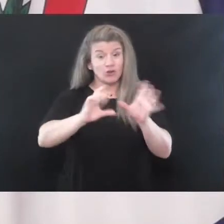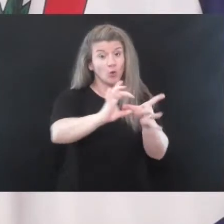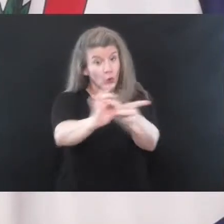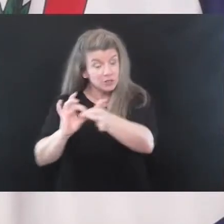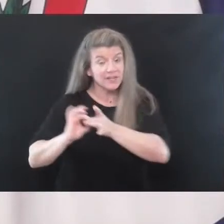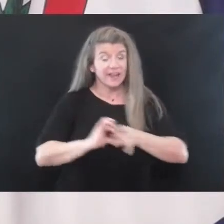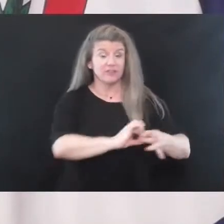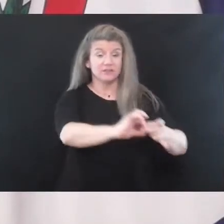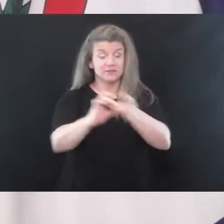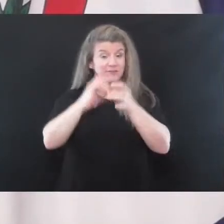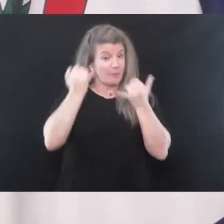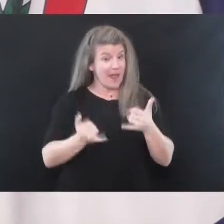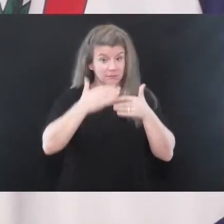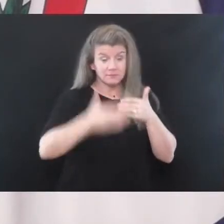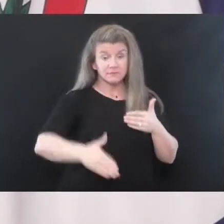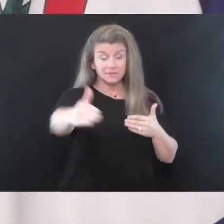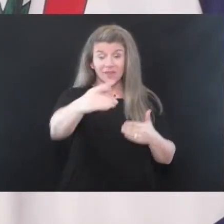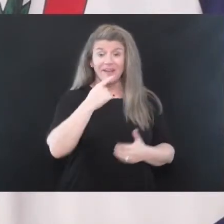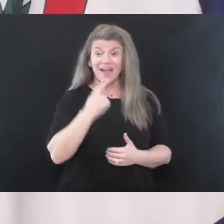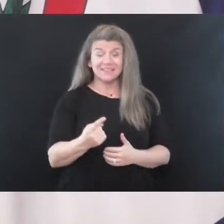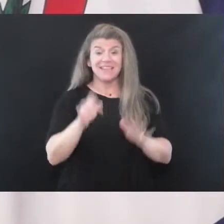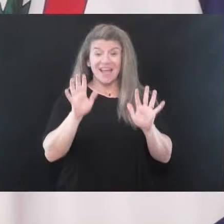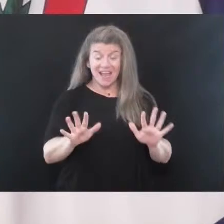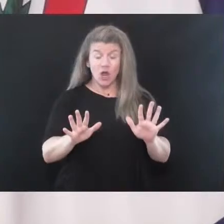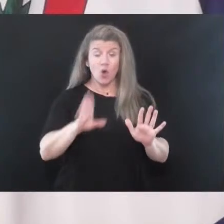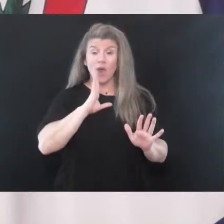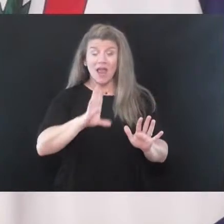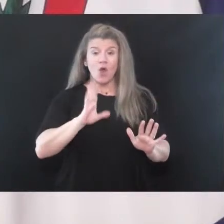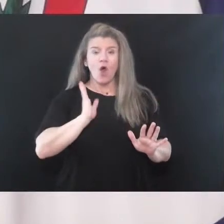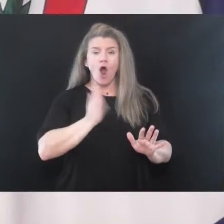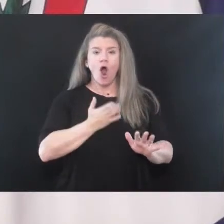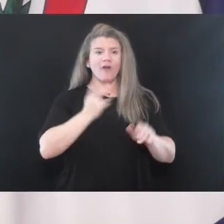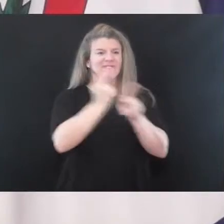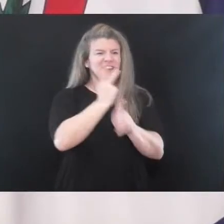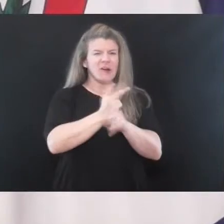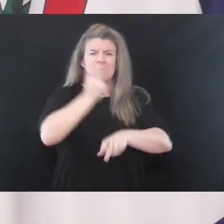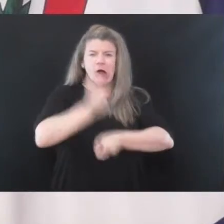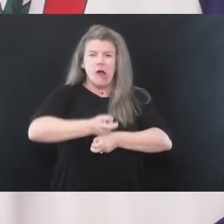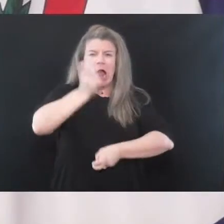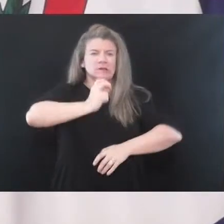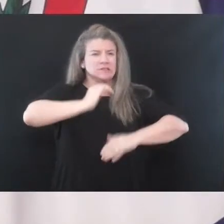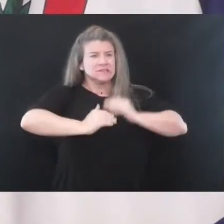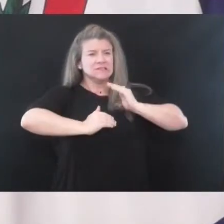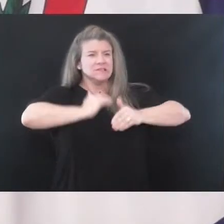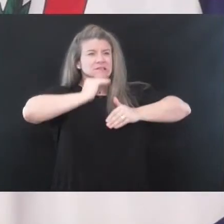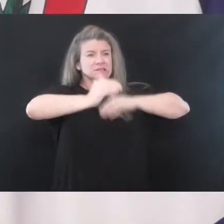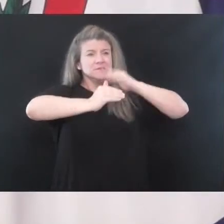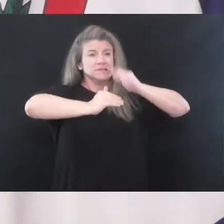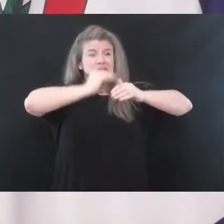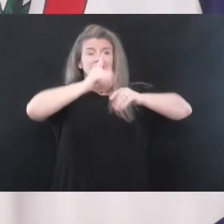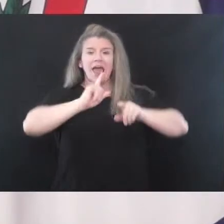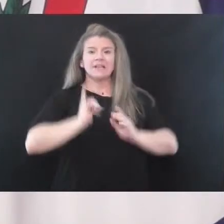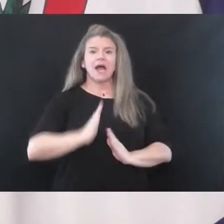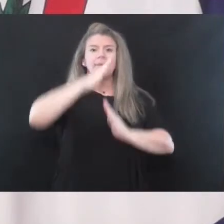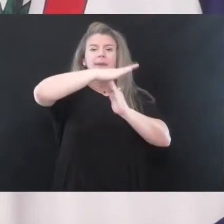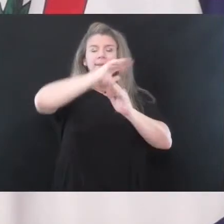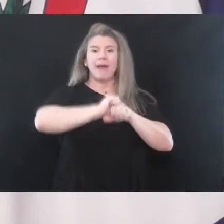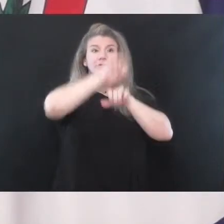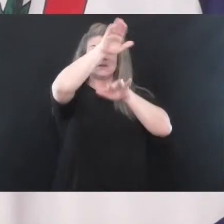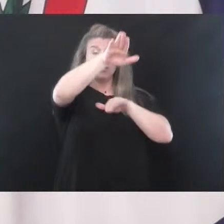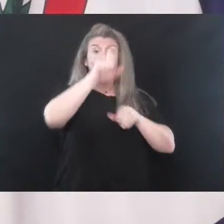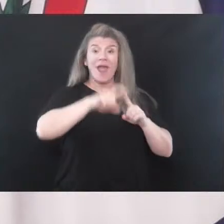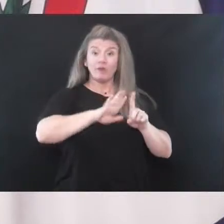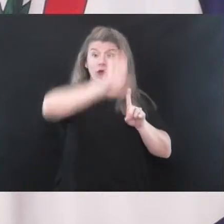can't imagine. I always say the steepest part of the mountain's right at the top. That's where we are. We got to get